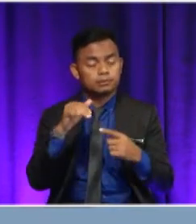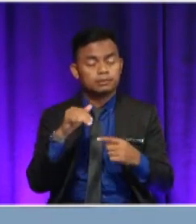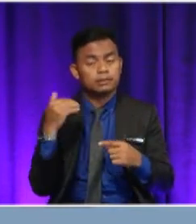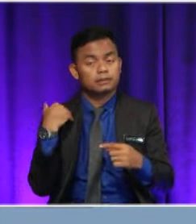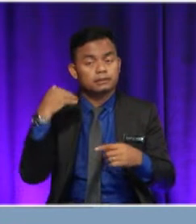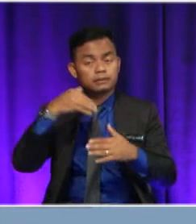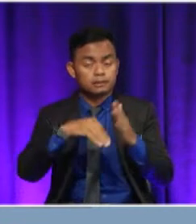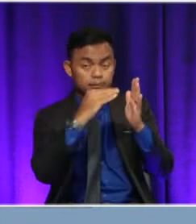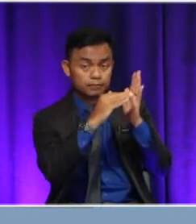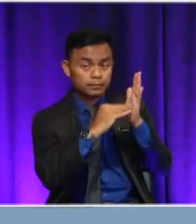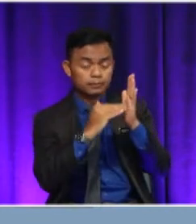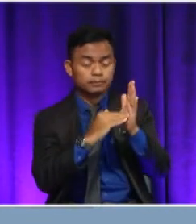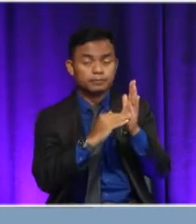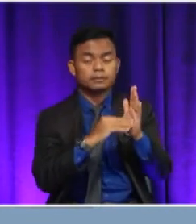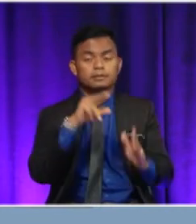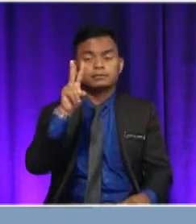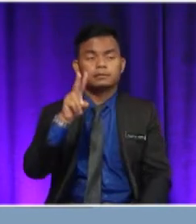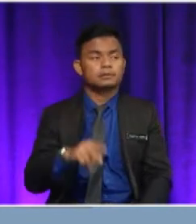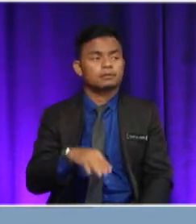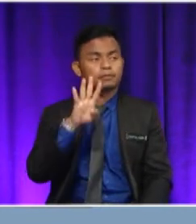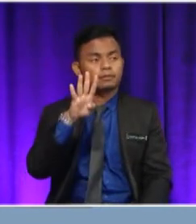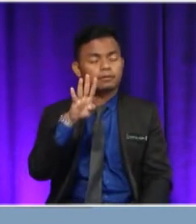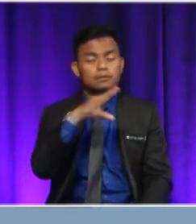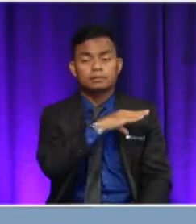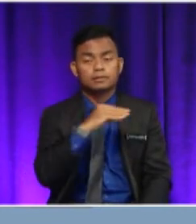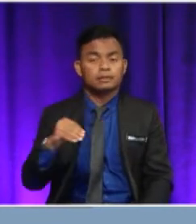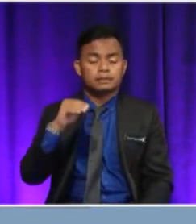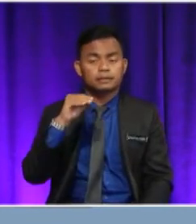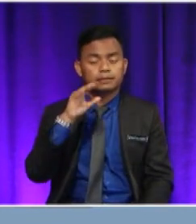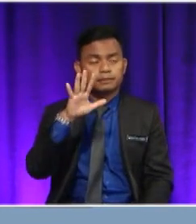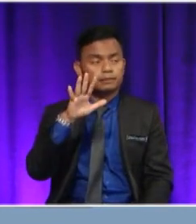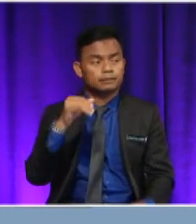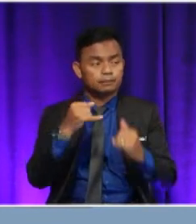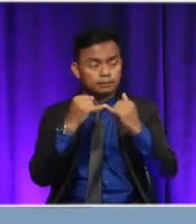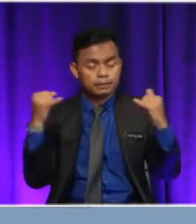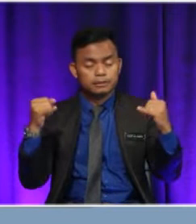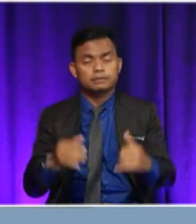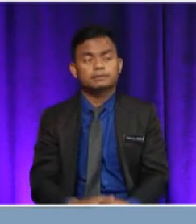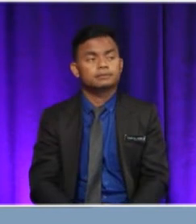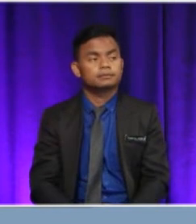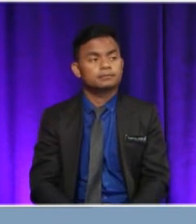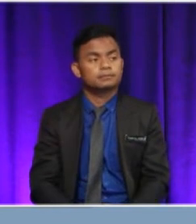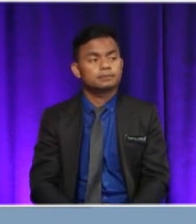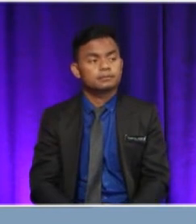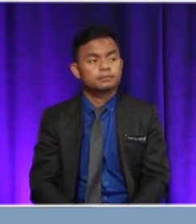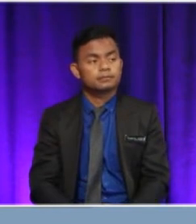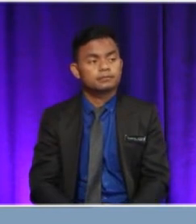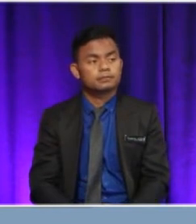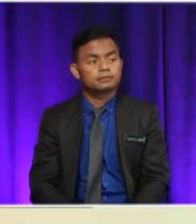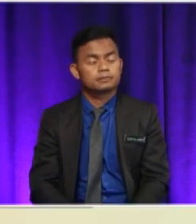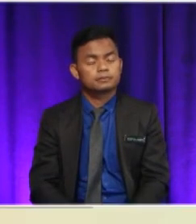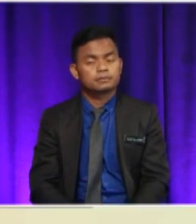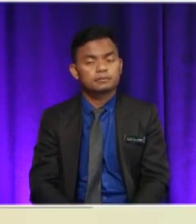fourth and fifth line. It is stated that he had to carry 40 kilos on his back, and a lot of this weight was his